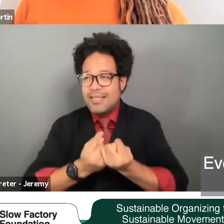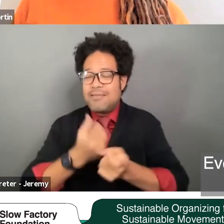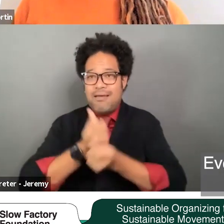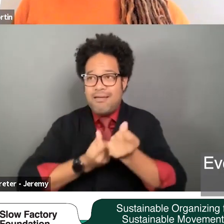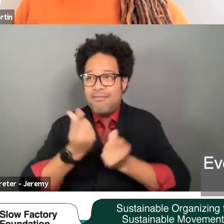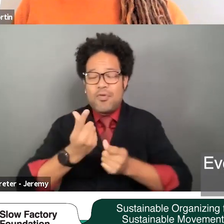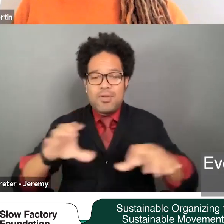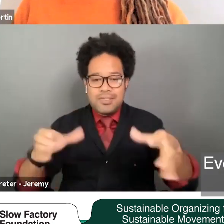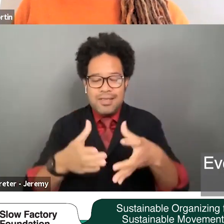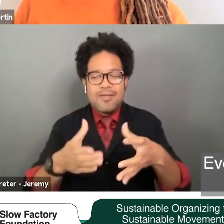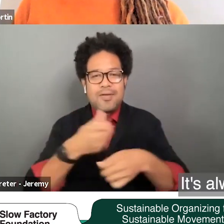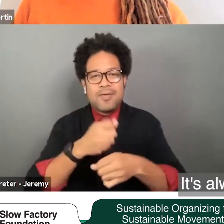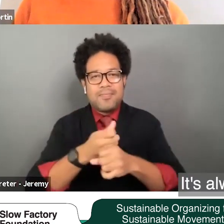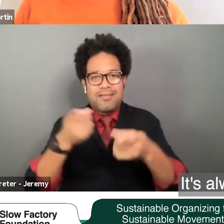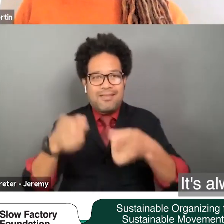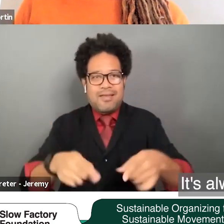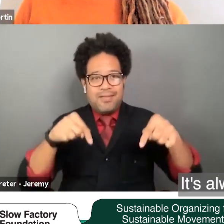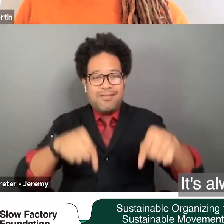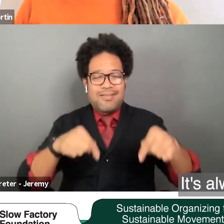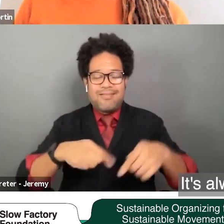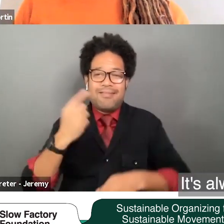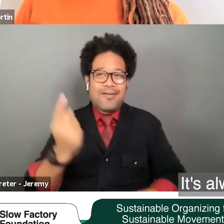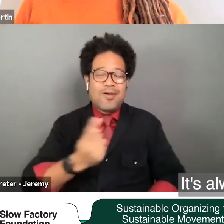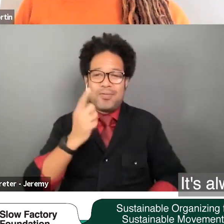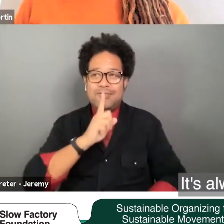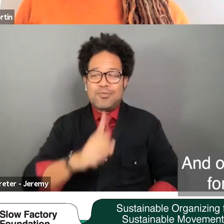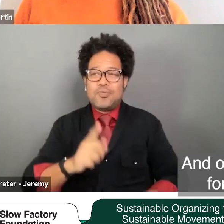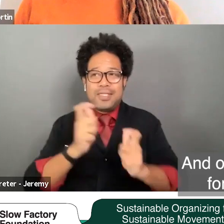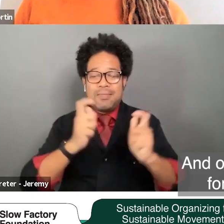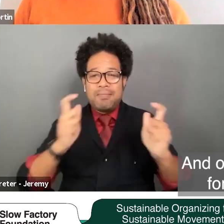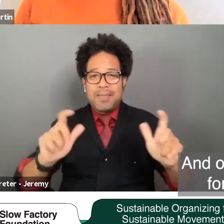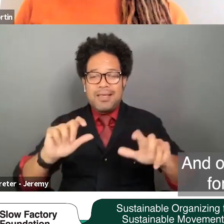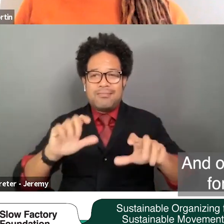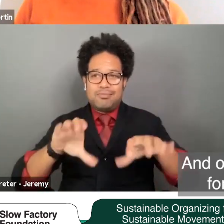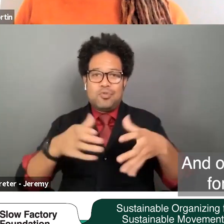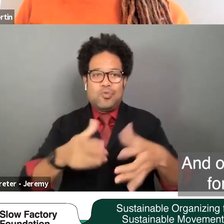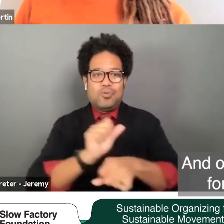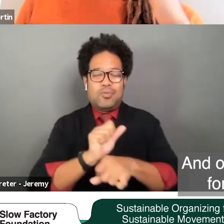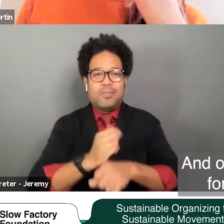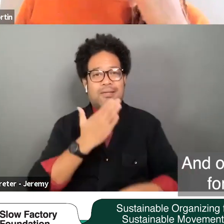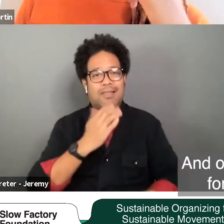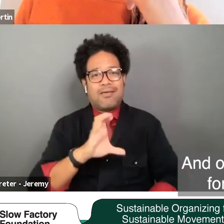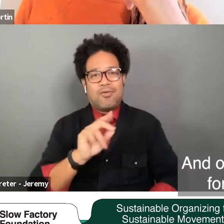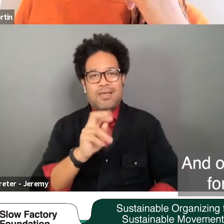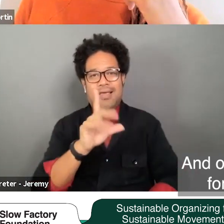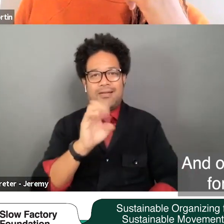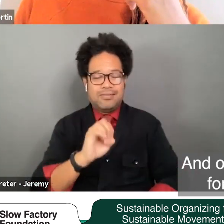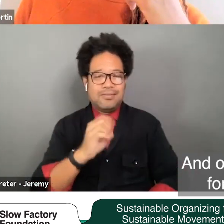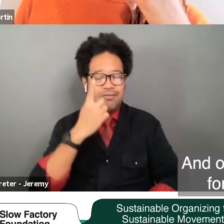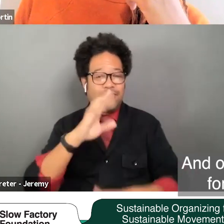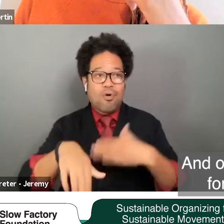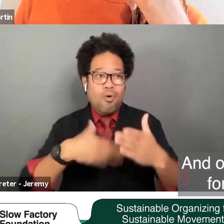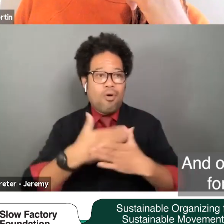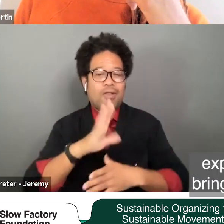who came together to make this happen. It's always a really huge group effort. And of course, thank you to Candace for all of the